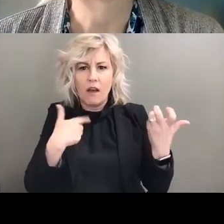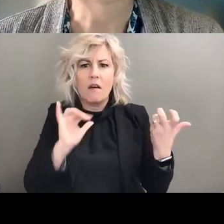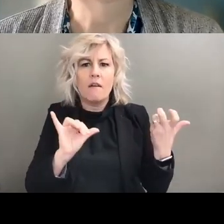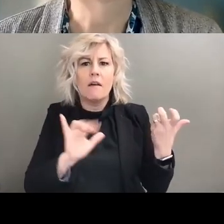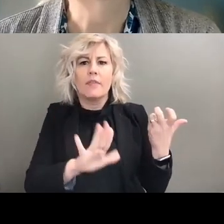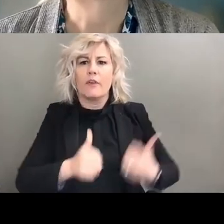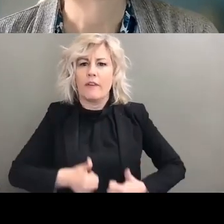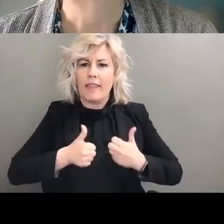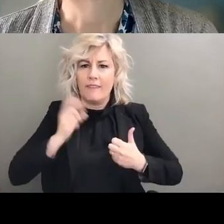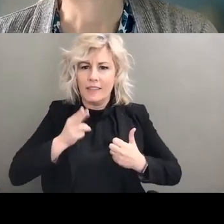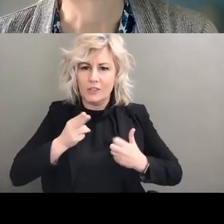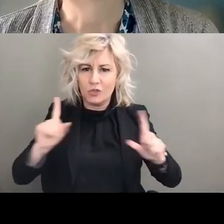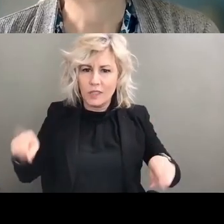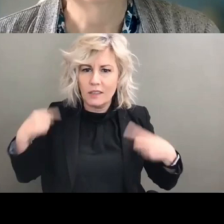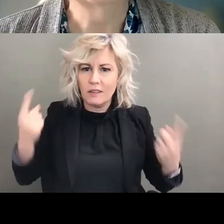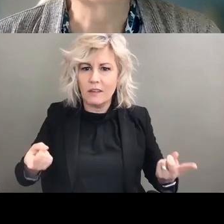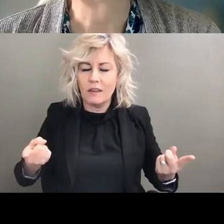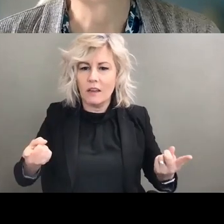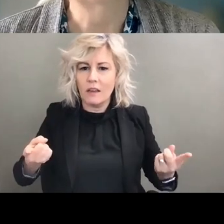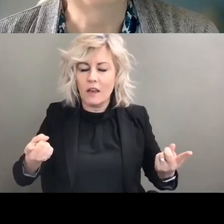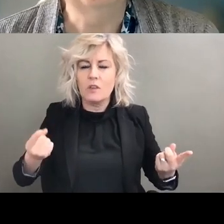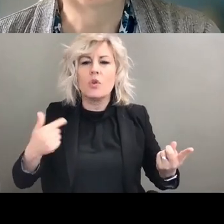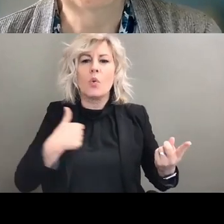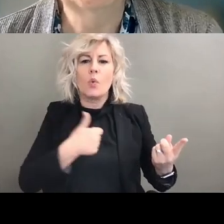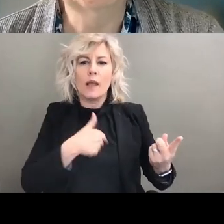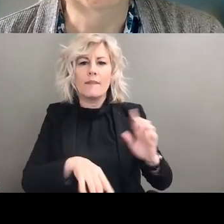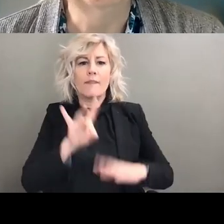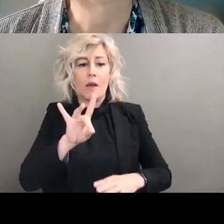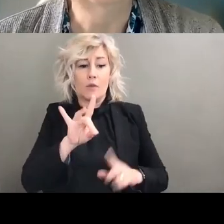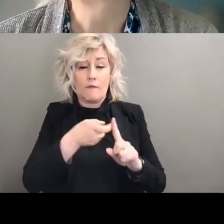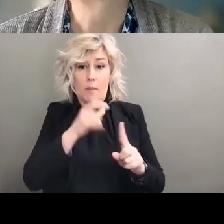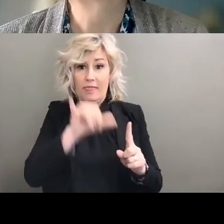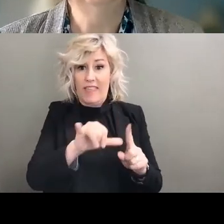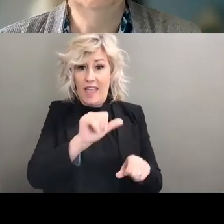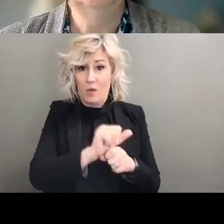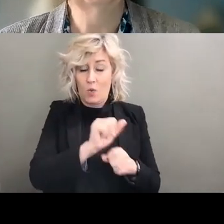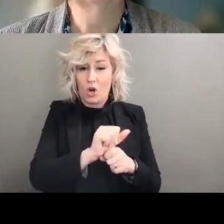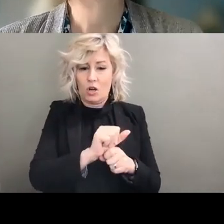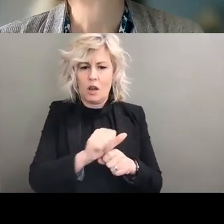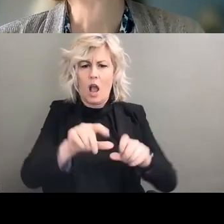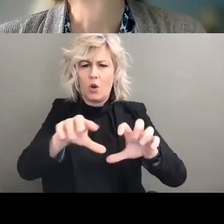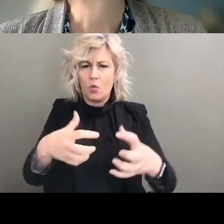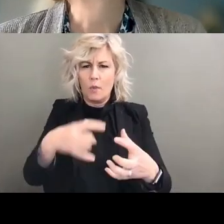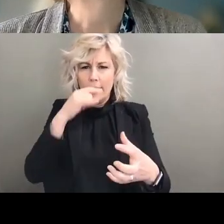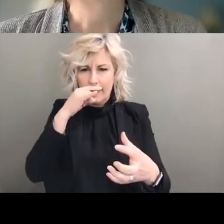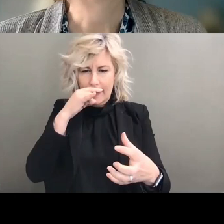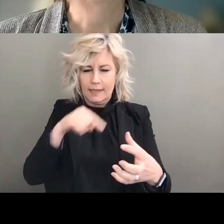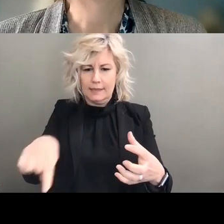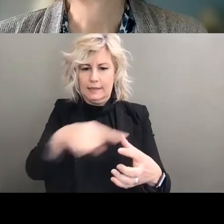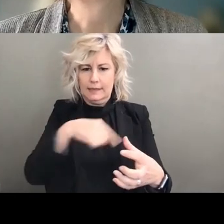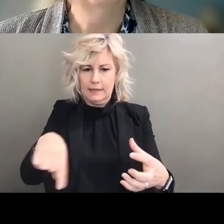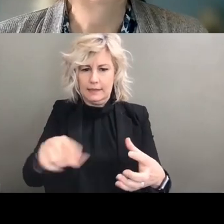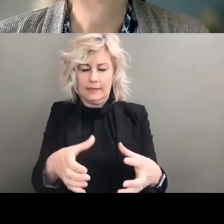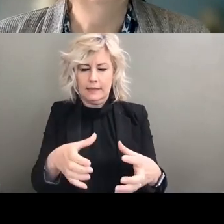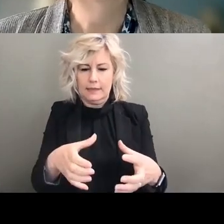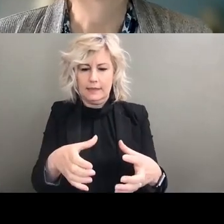history. And it emerged from that work, a class of kids who